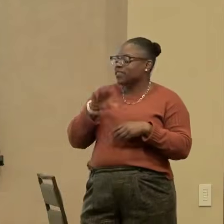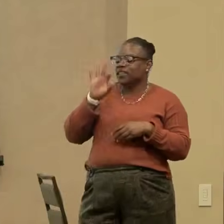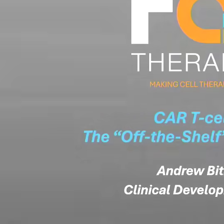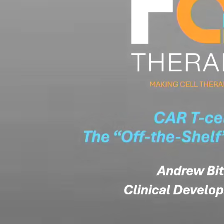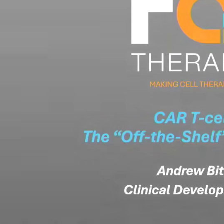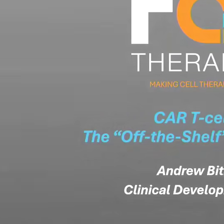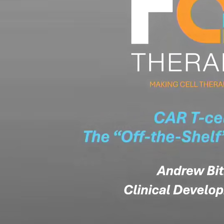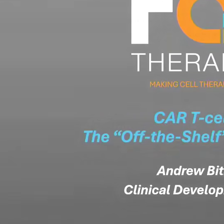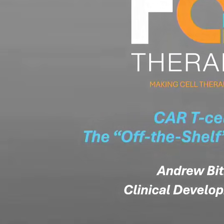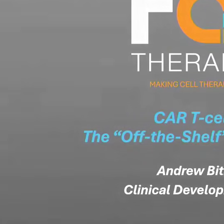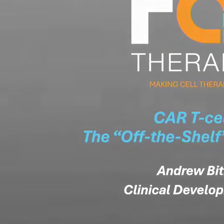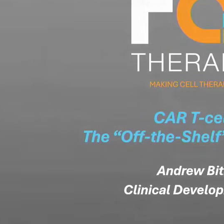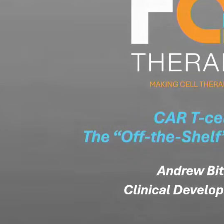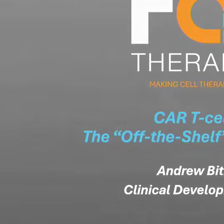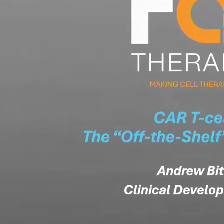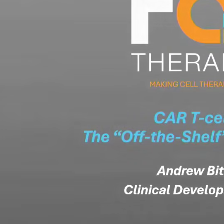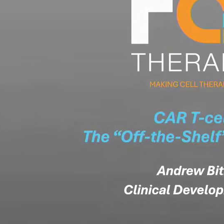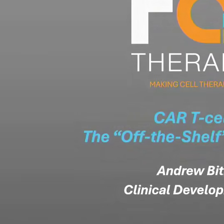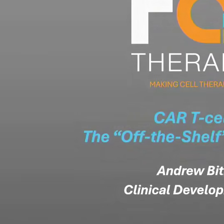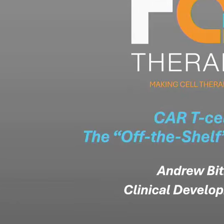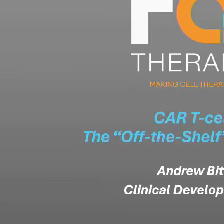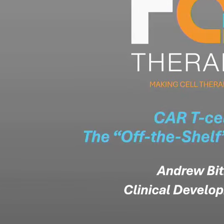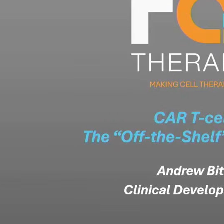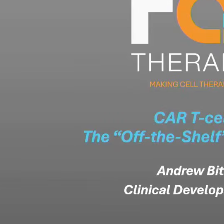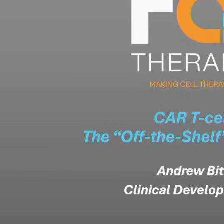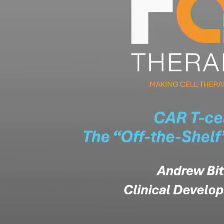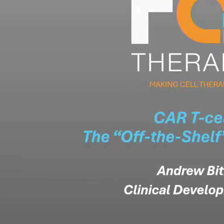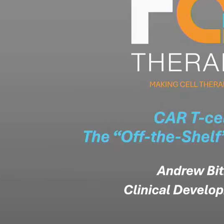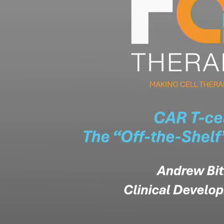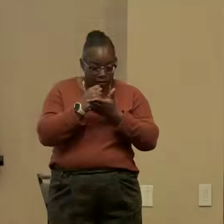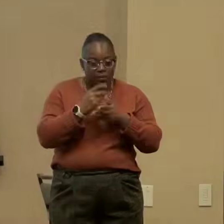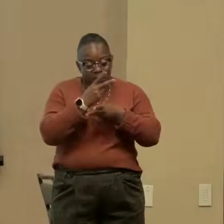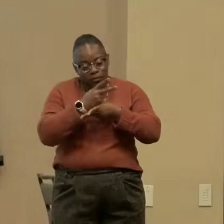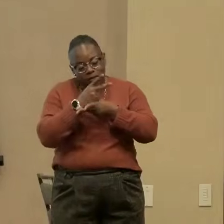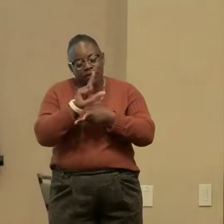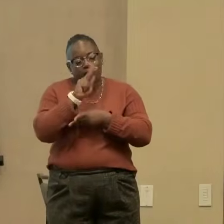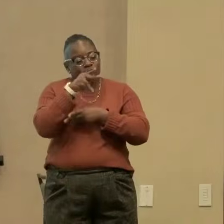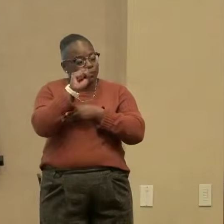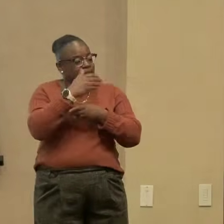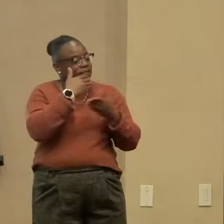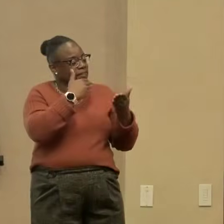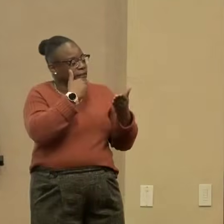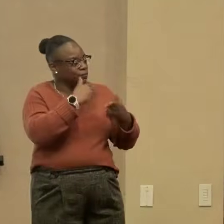FT819-10T, an off-the-shelf CAR T-cell therapy for the treatment of lupus. Thank you.